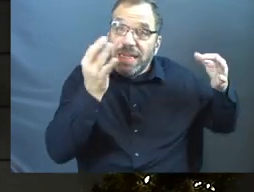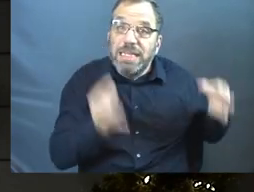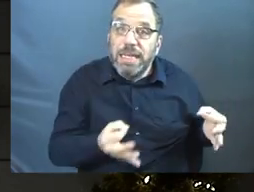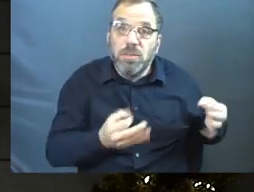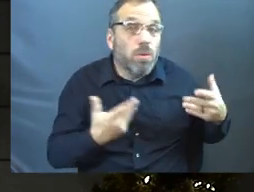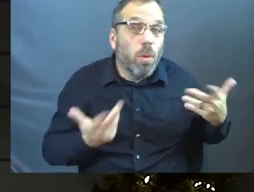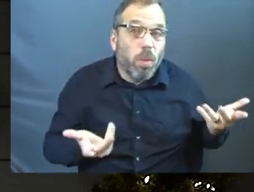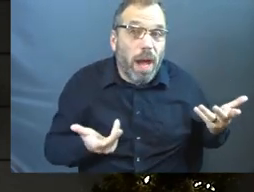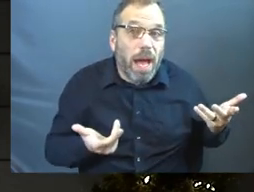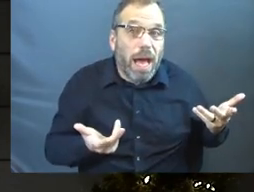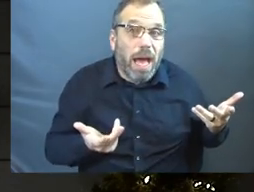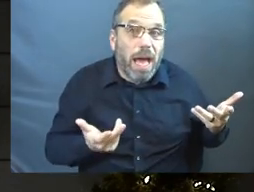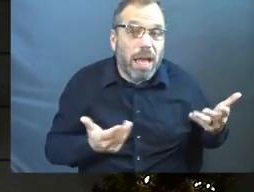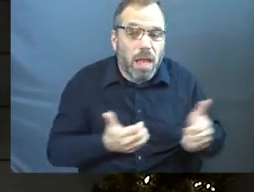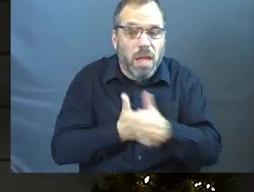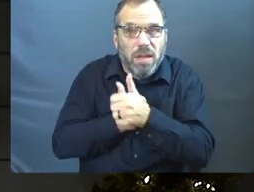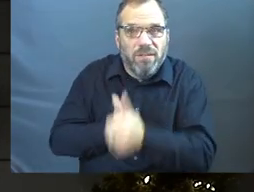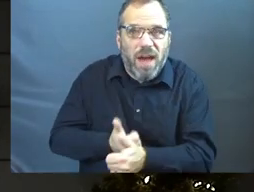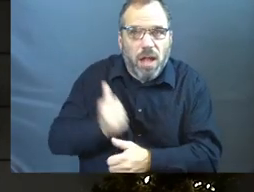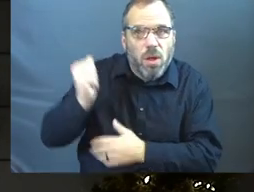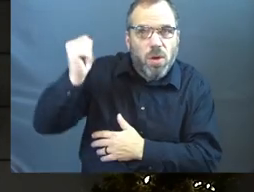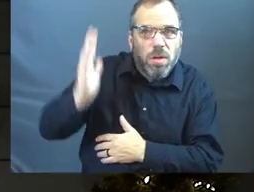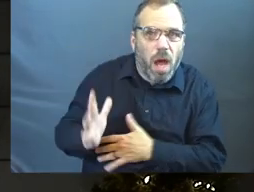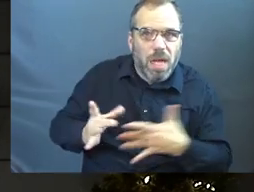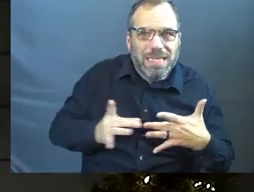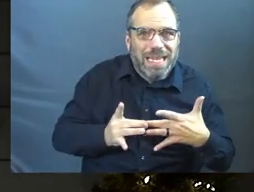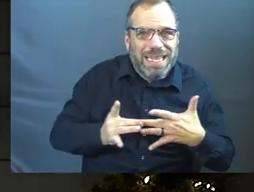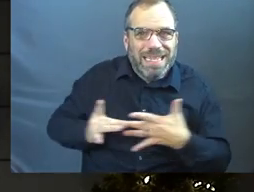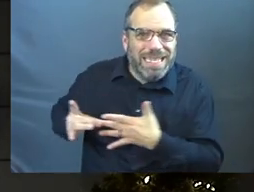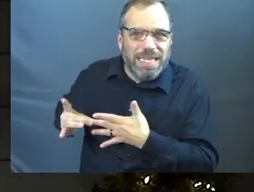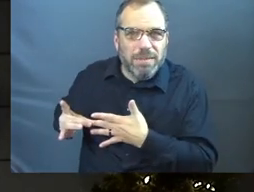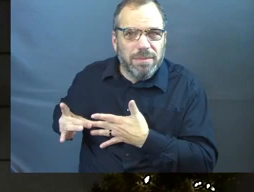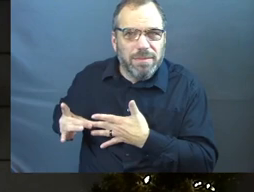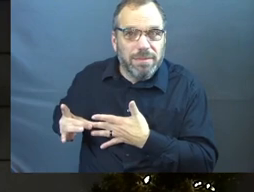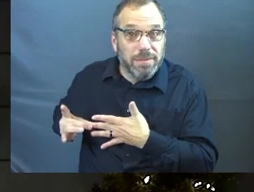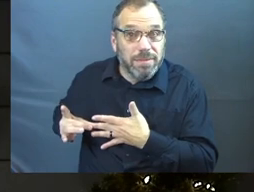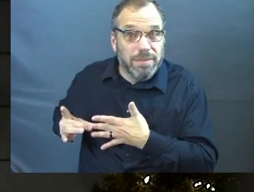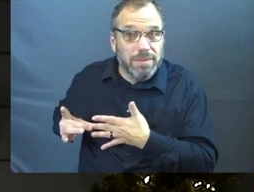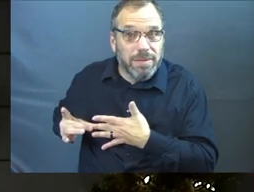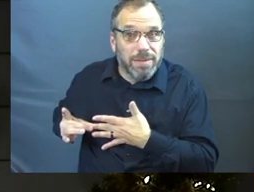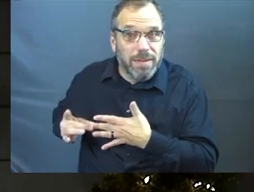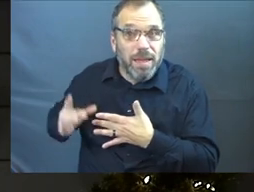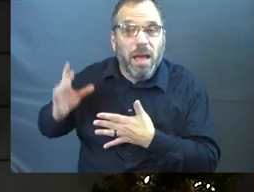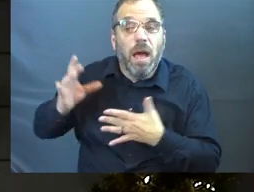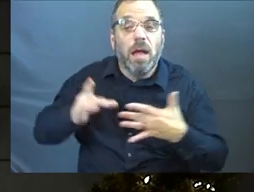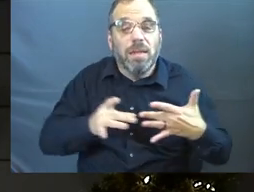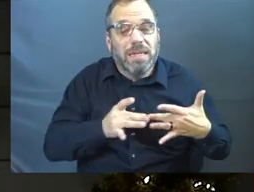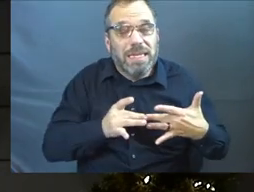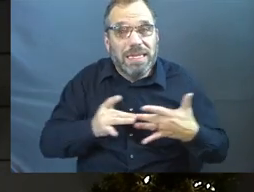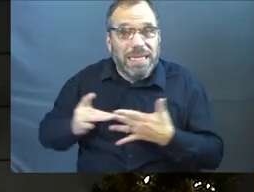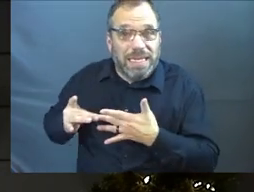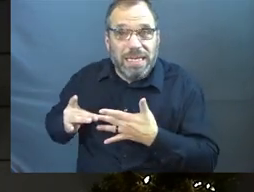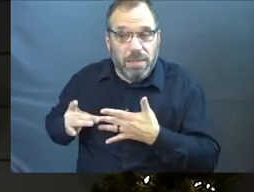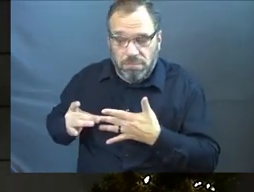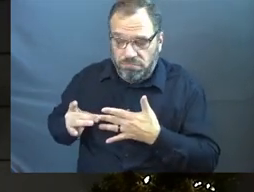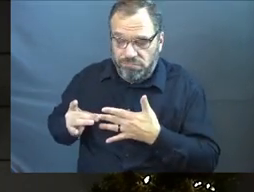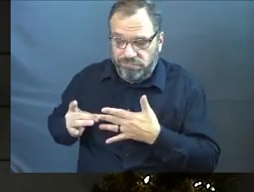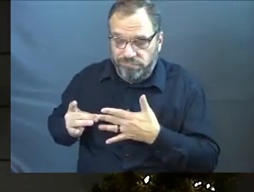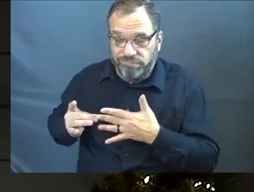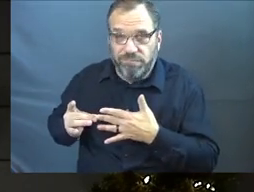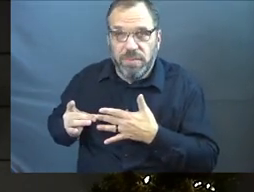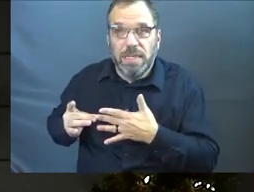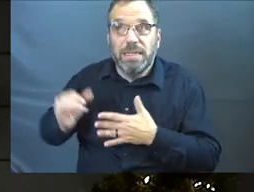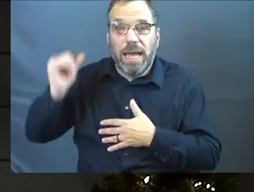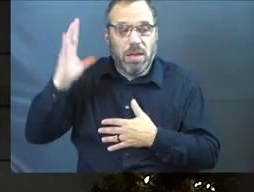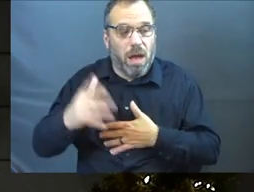choice that they made was to follow God's leading. They chose to follow the direction, the leading that